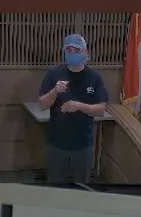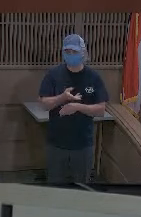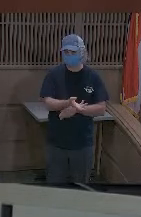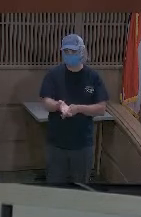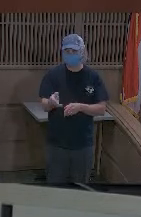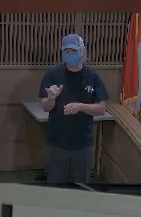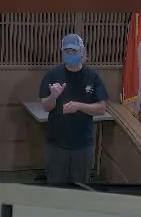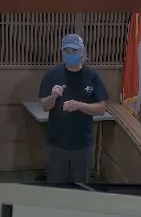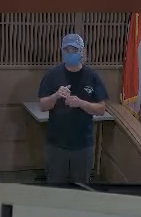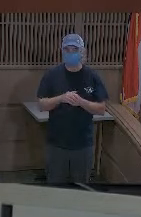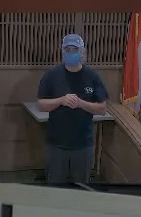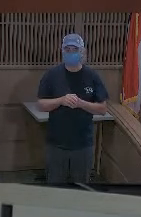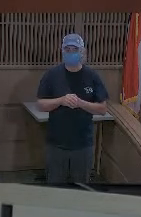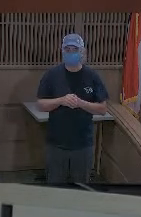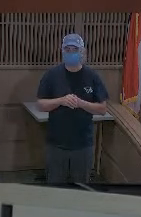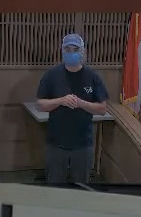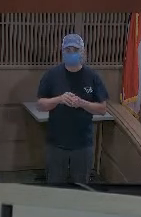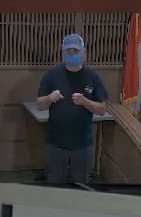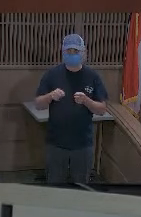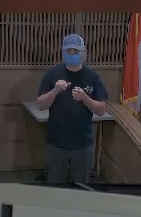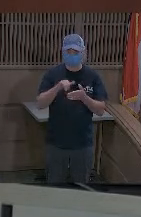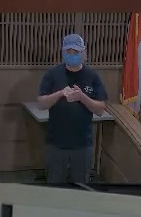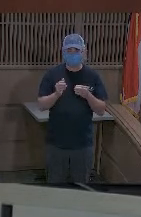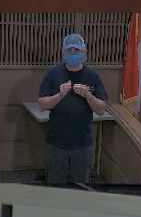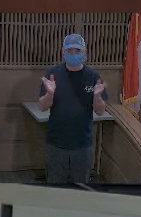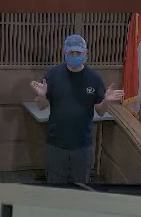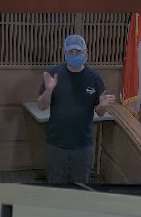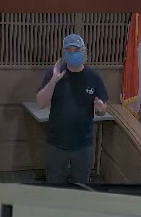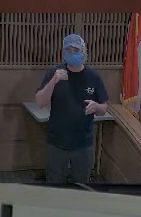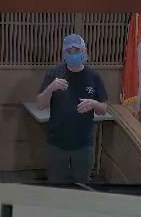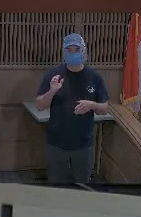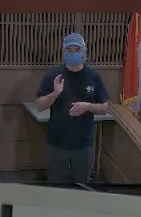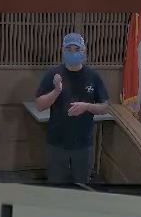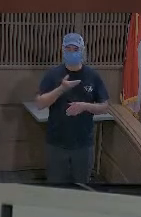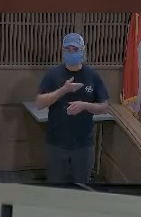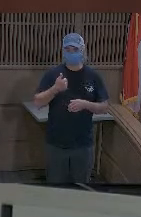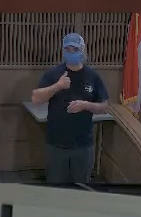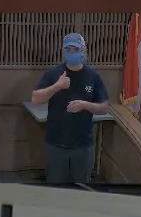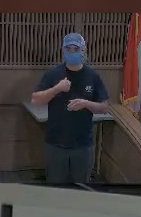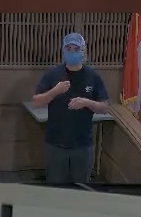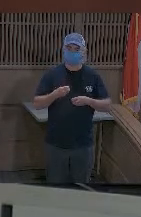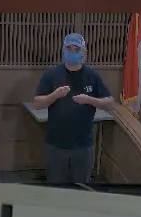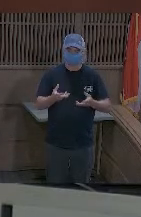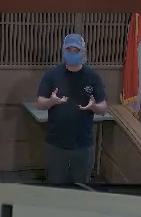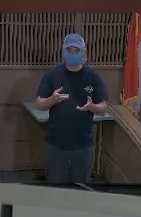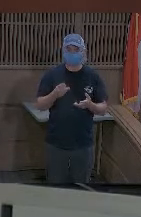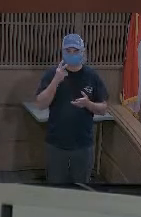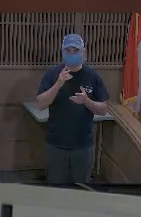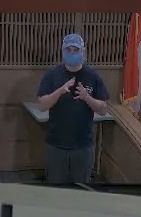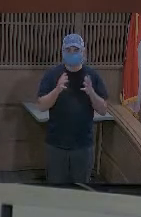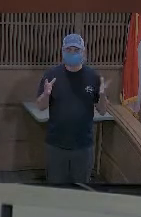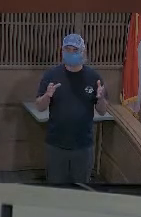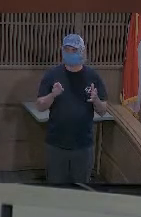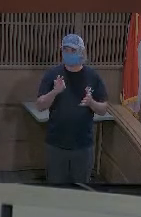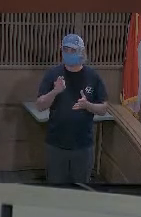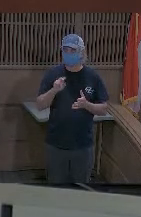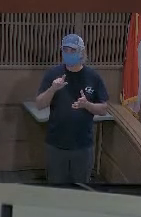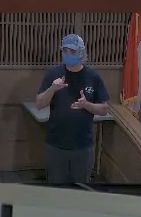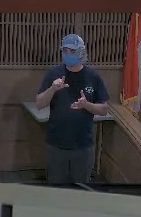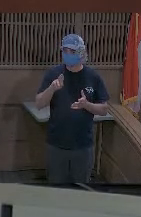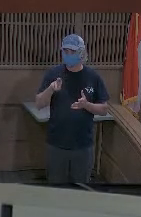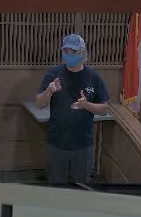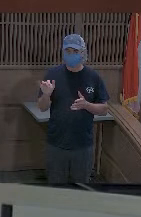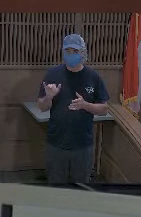approved. Also, don't forget, we're in flu season. We're seeing a lot of influenza now. So in addition to getting vaccinated